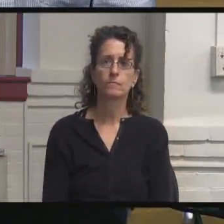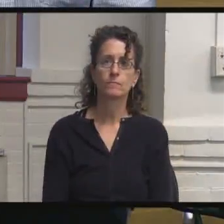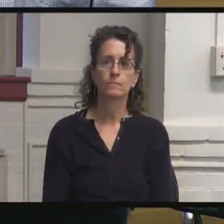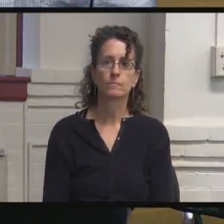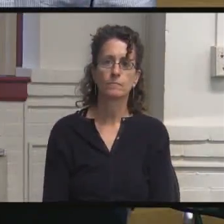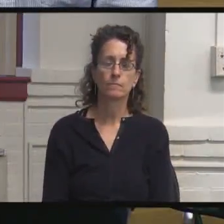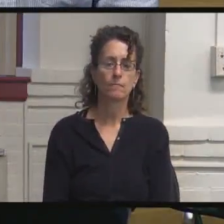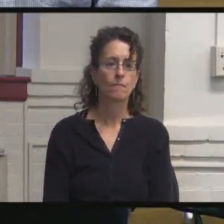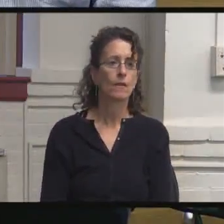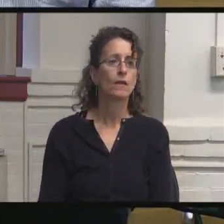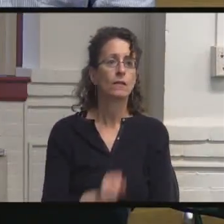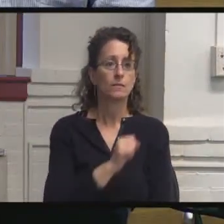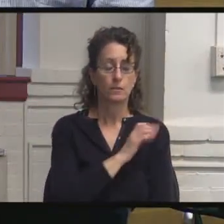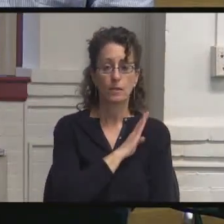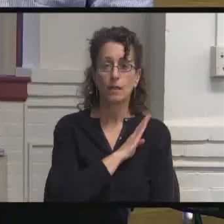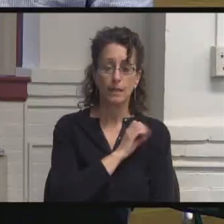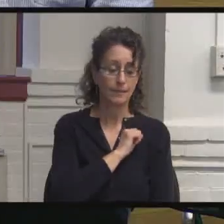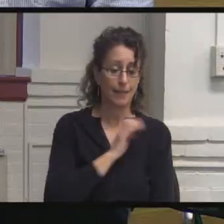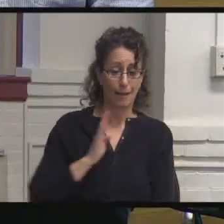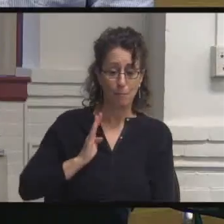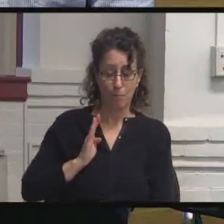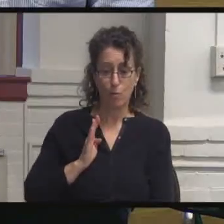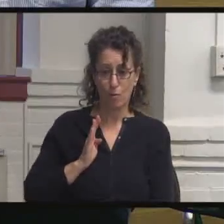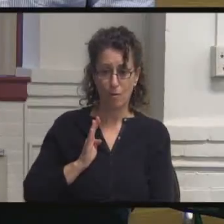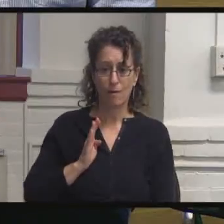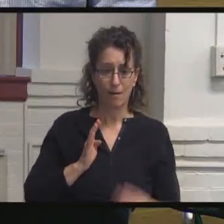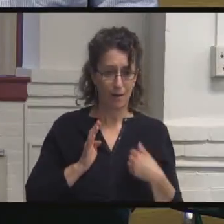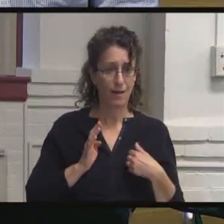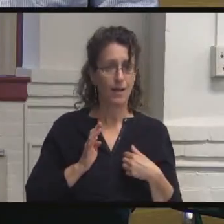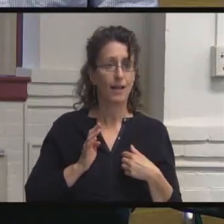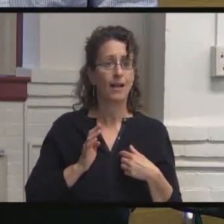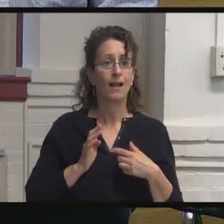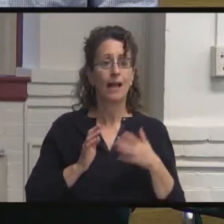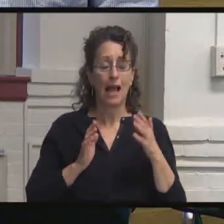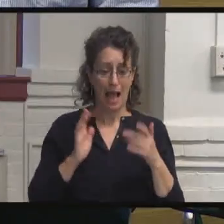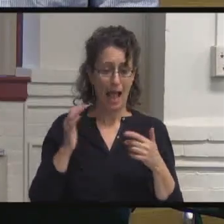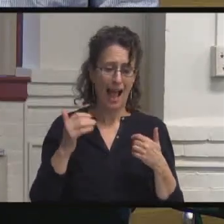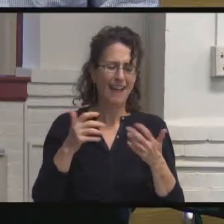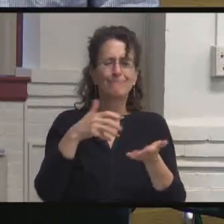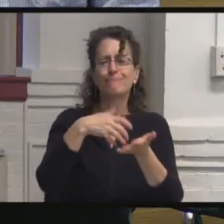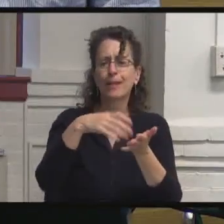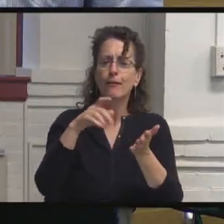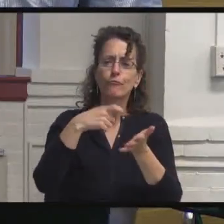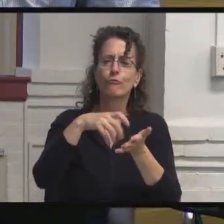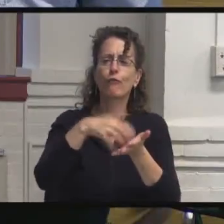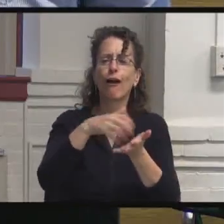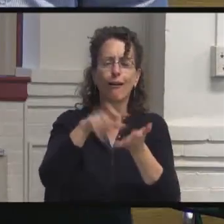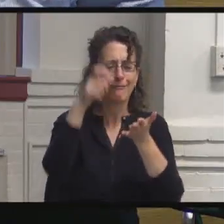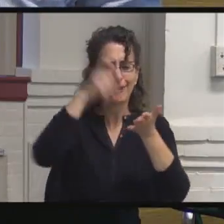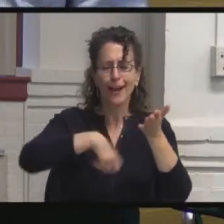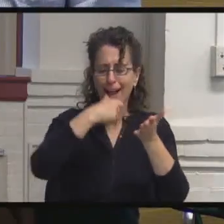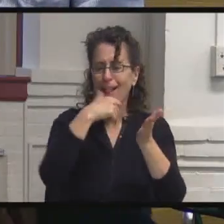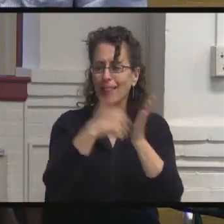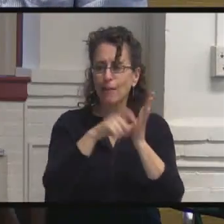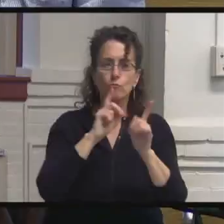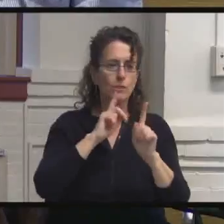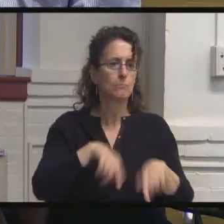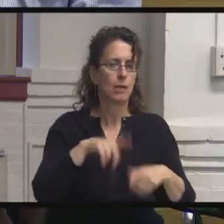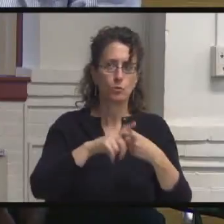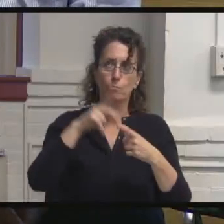Board has in front of it is a proposed draft response to the Public Service Board, and we've reviewed that, and we've also reviewed the one that